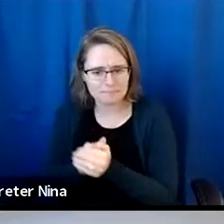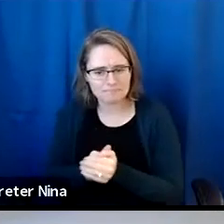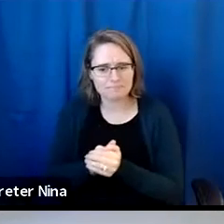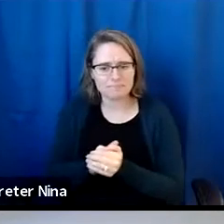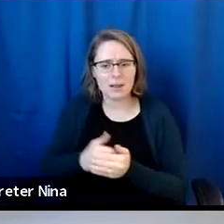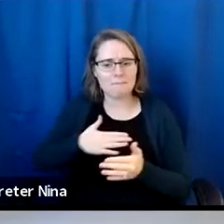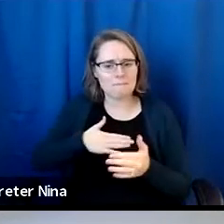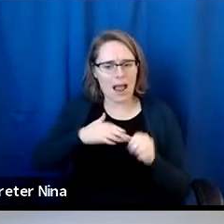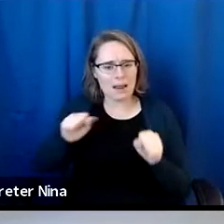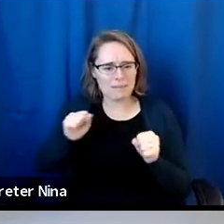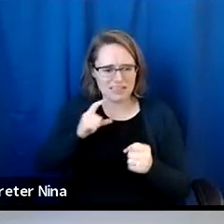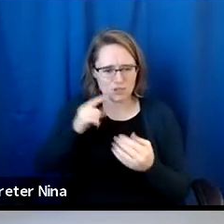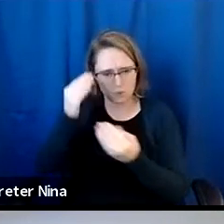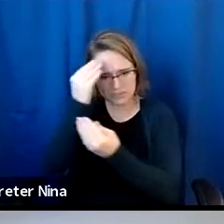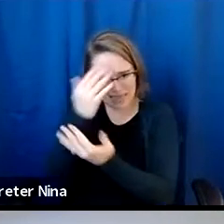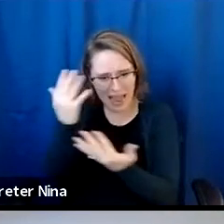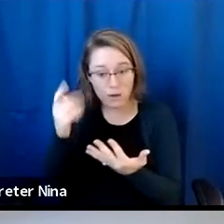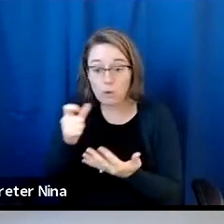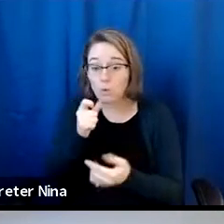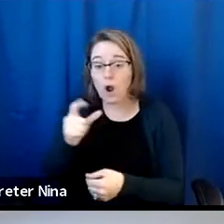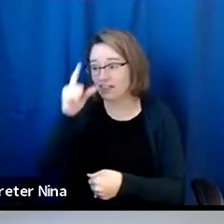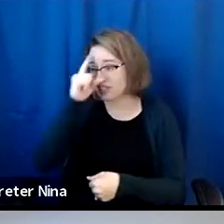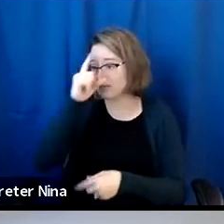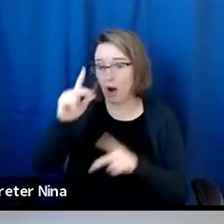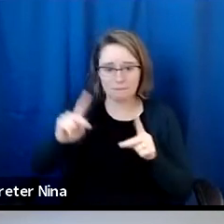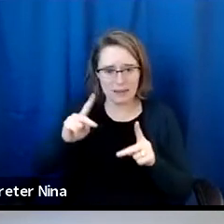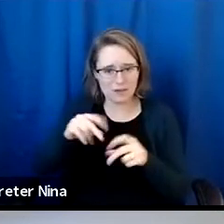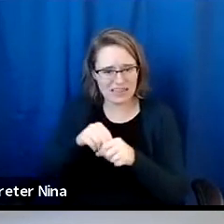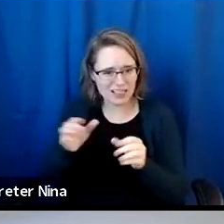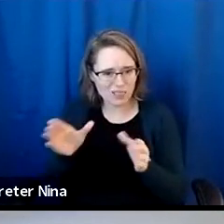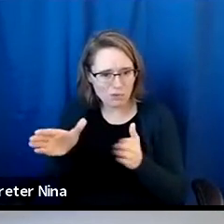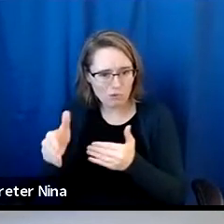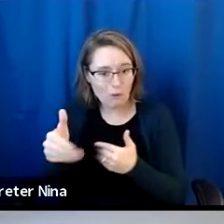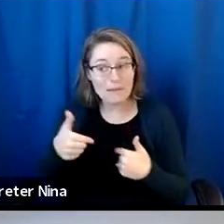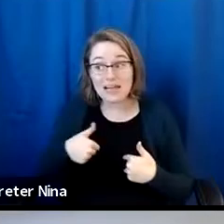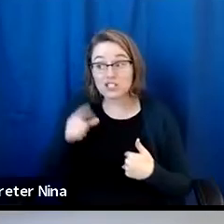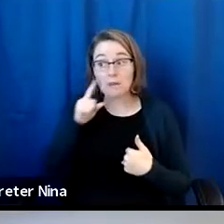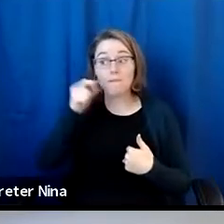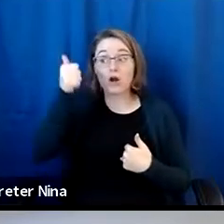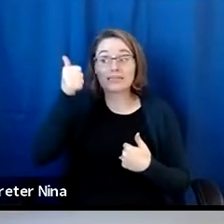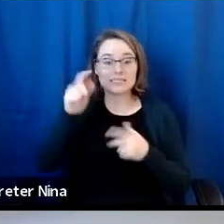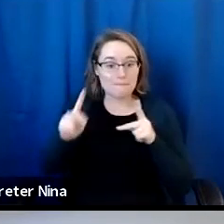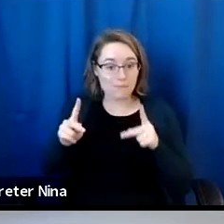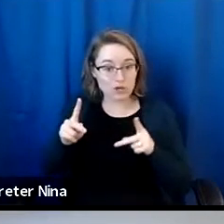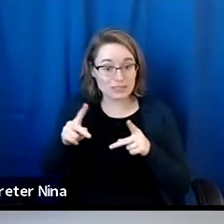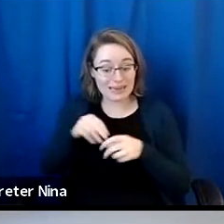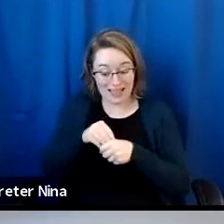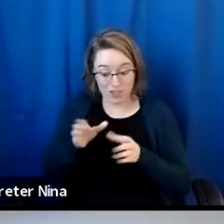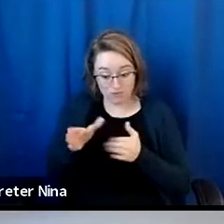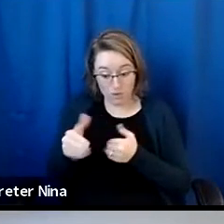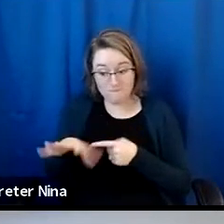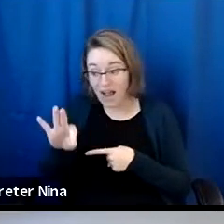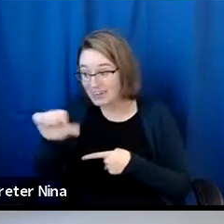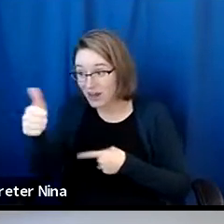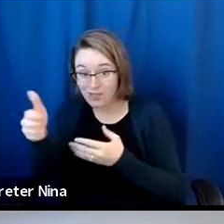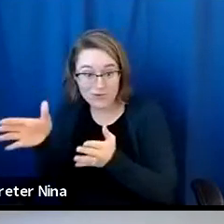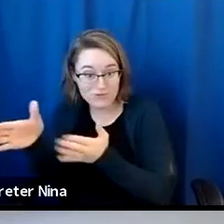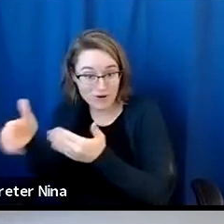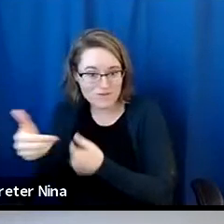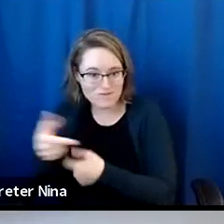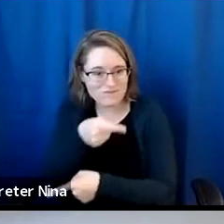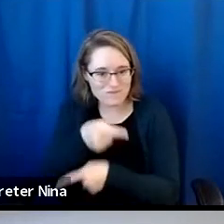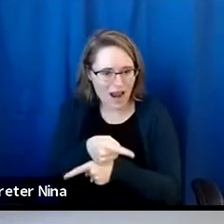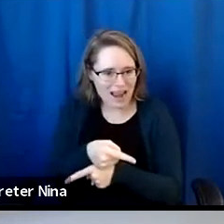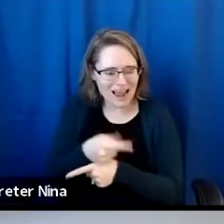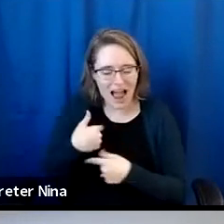say, who are the smart people in the room? You know, what is that expression? If you're the smartest person in the room, find another room, right? And so